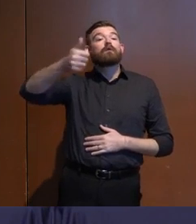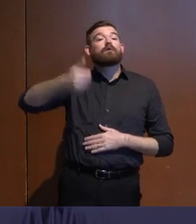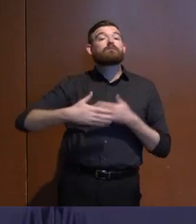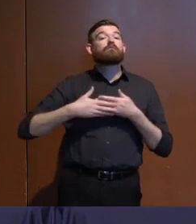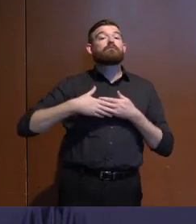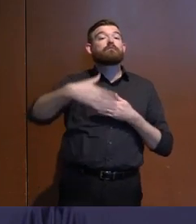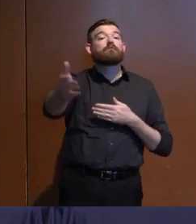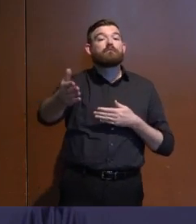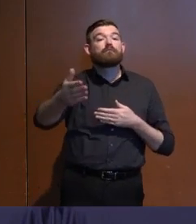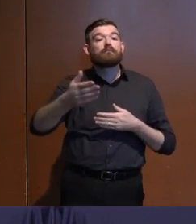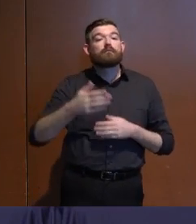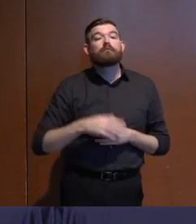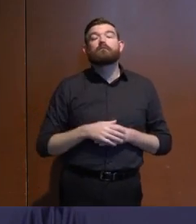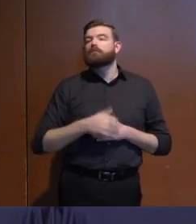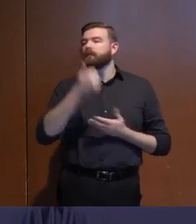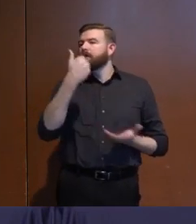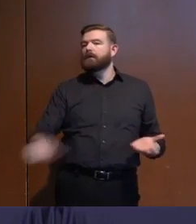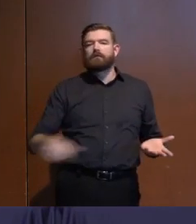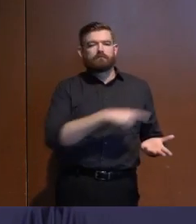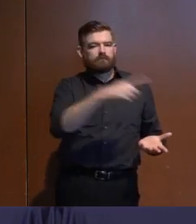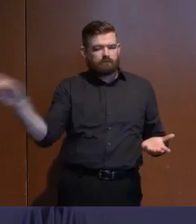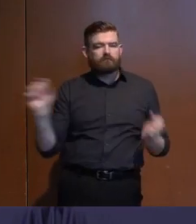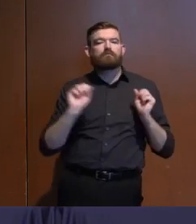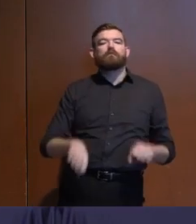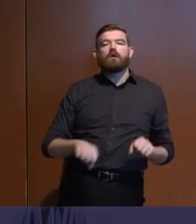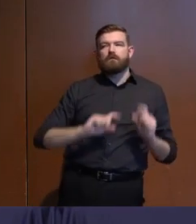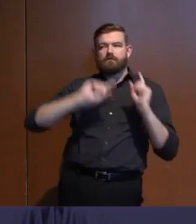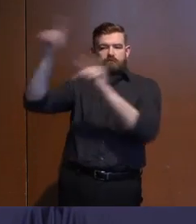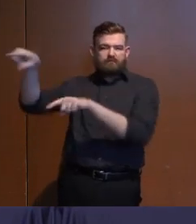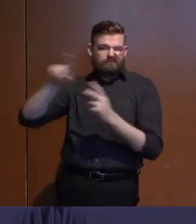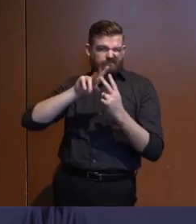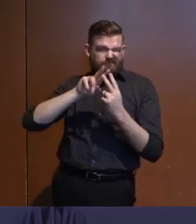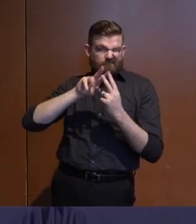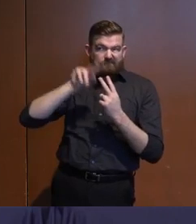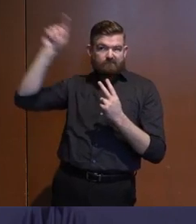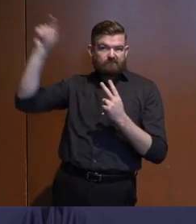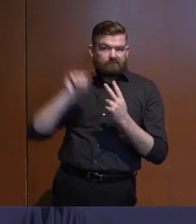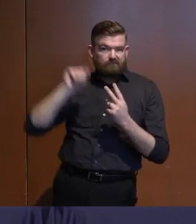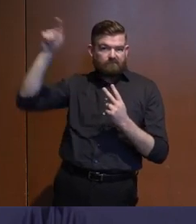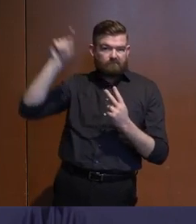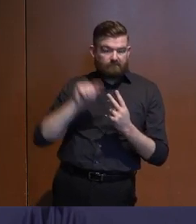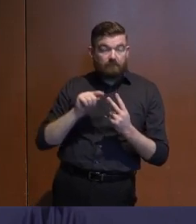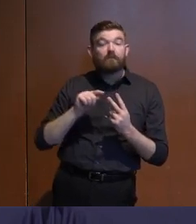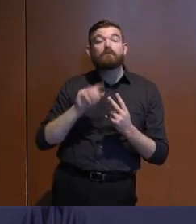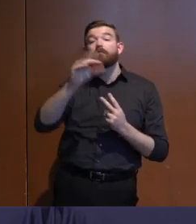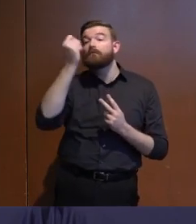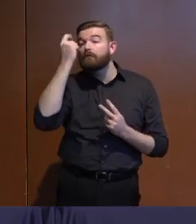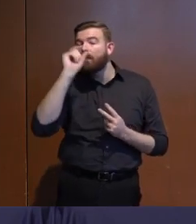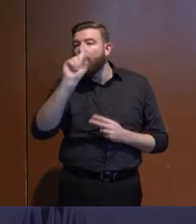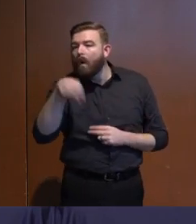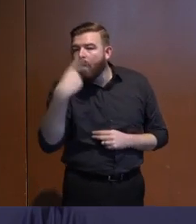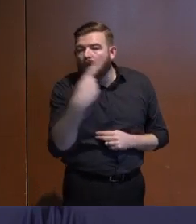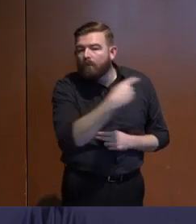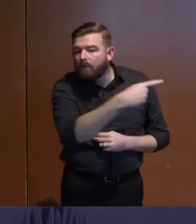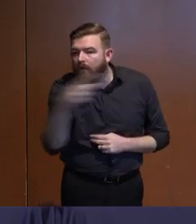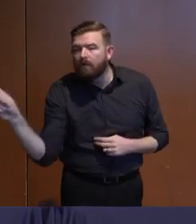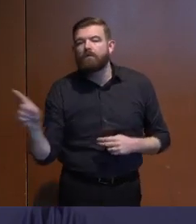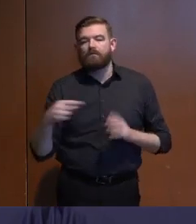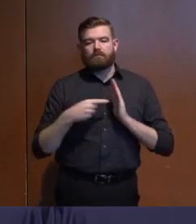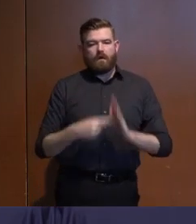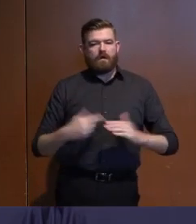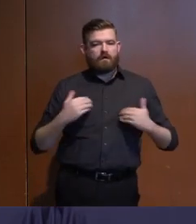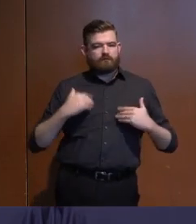symptomatic. And then beginning tomorrow, we're going to go likely one on, one off. But at least Sunday, I'm telling you that Bergen Community College